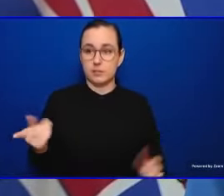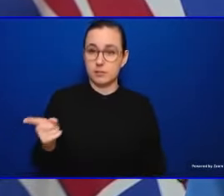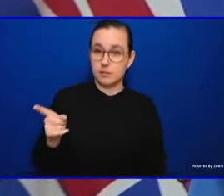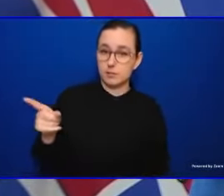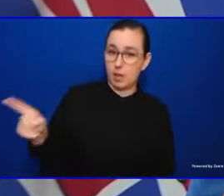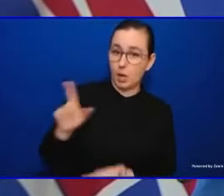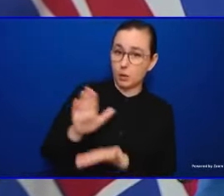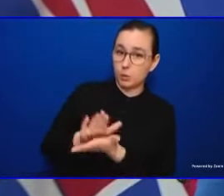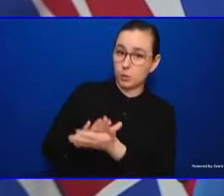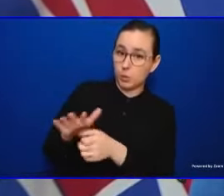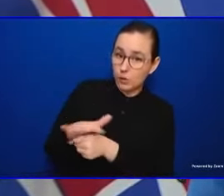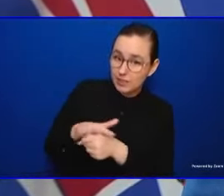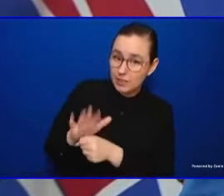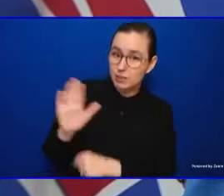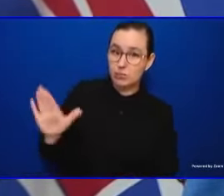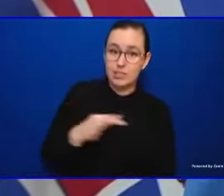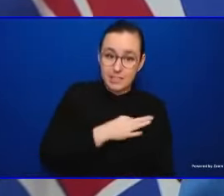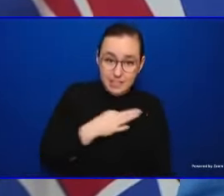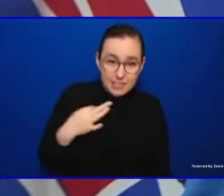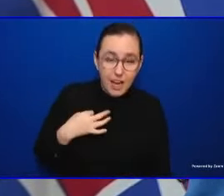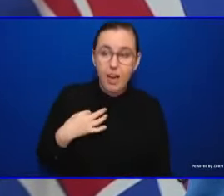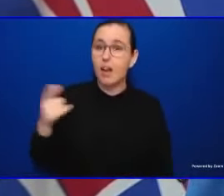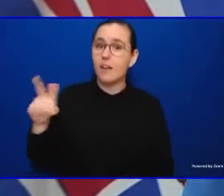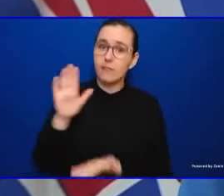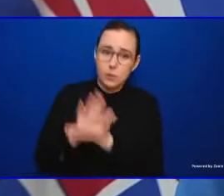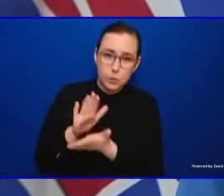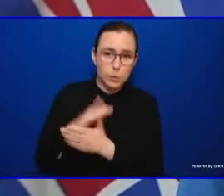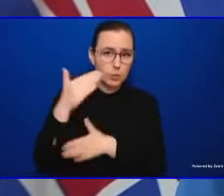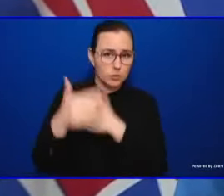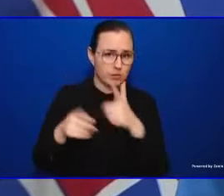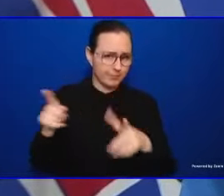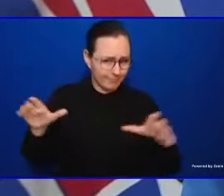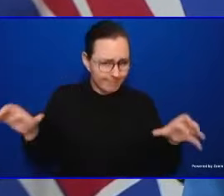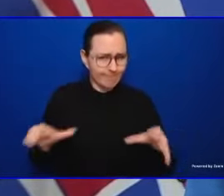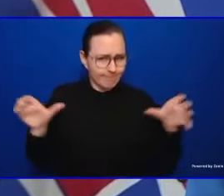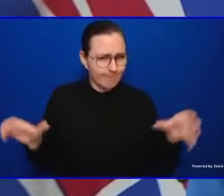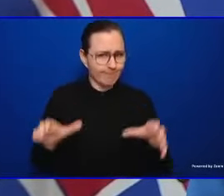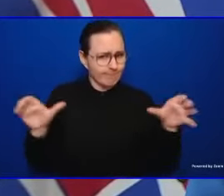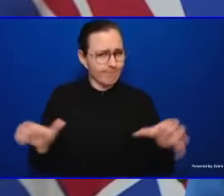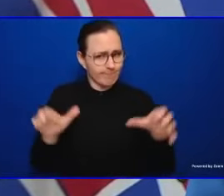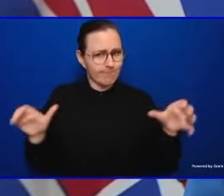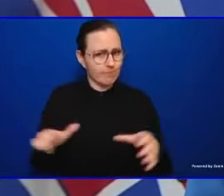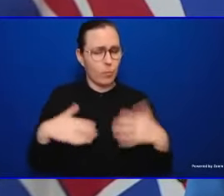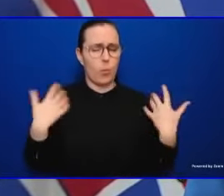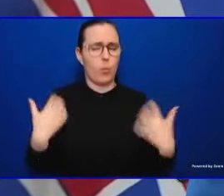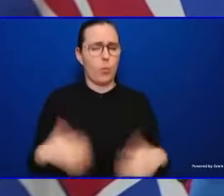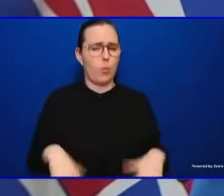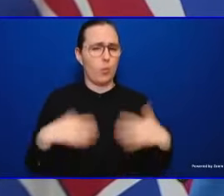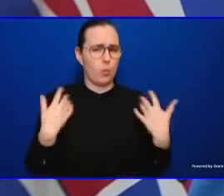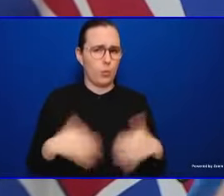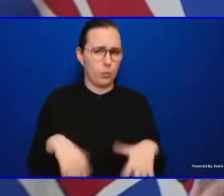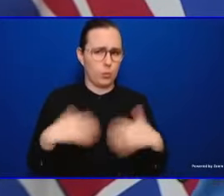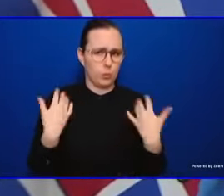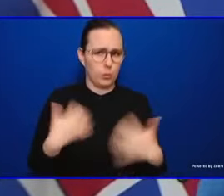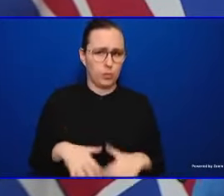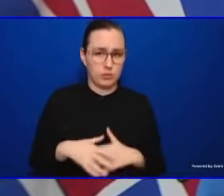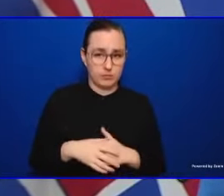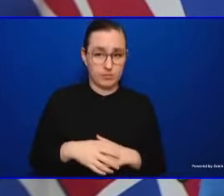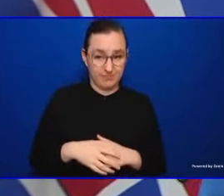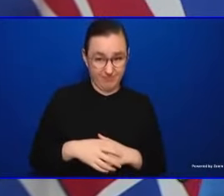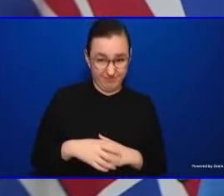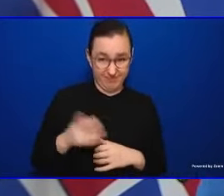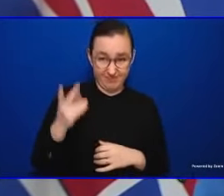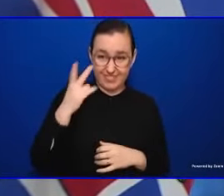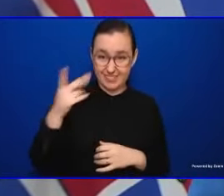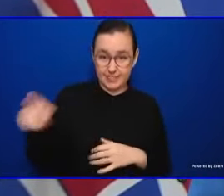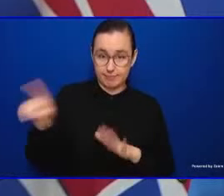has helped to develop plans and prepare for continuity of learning in the event that a school needs to shift to